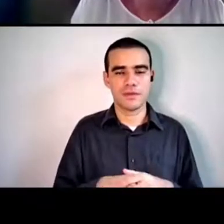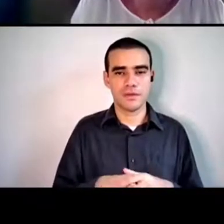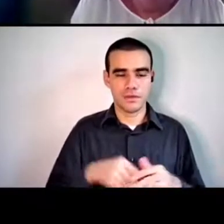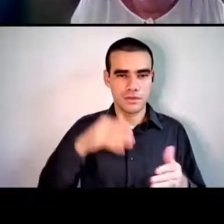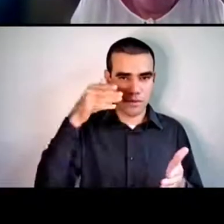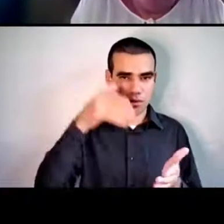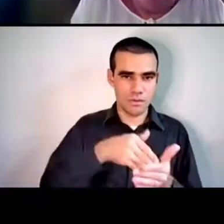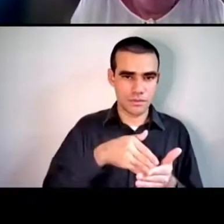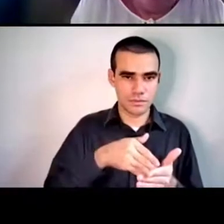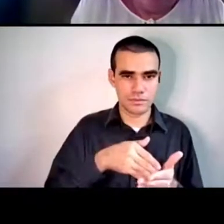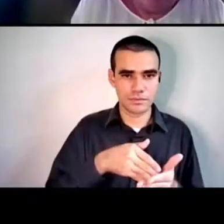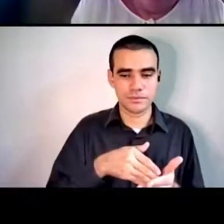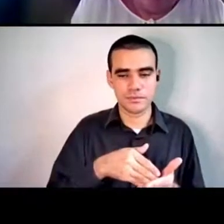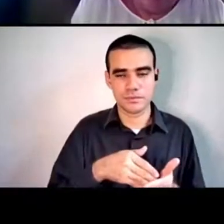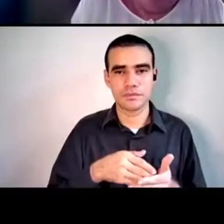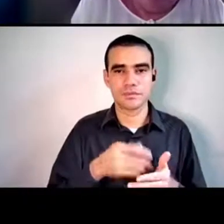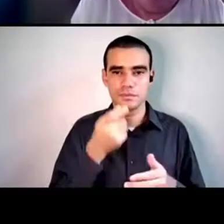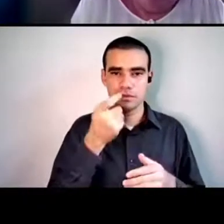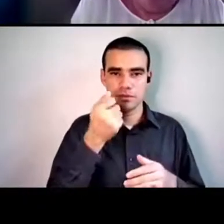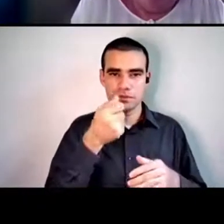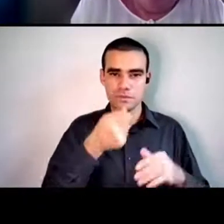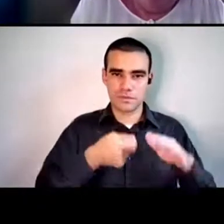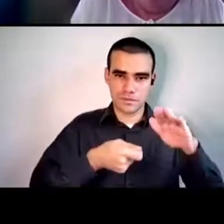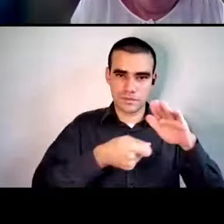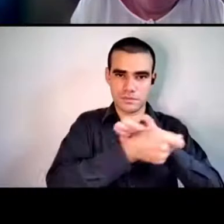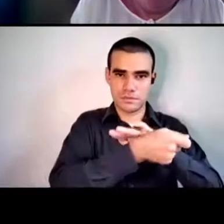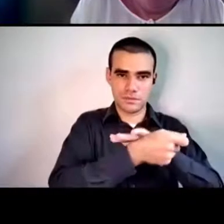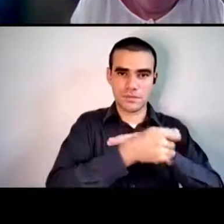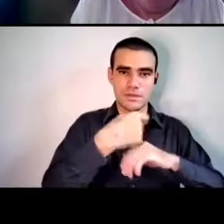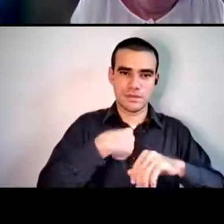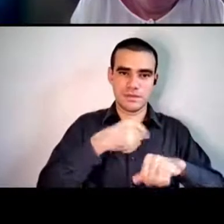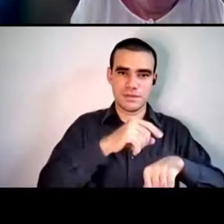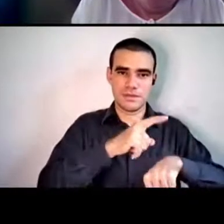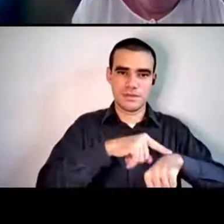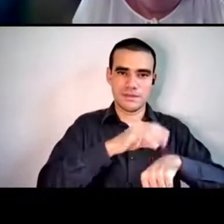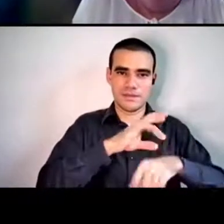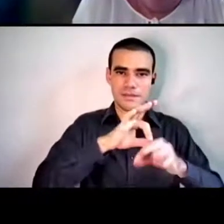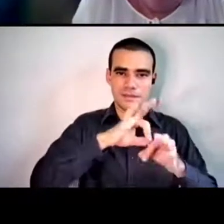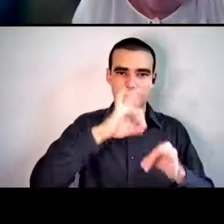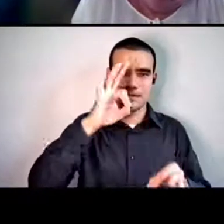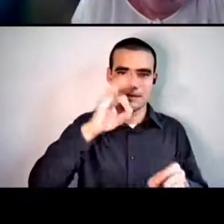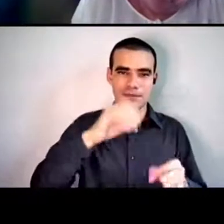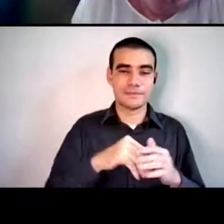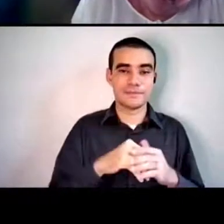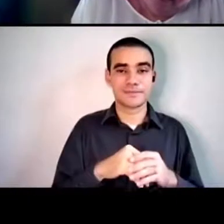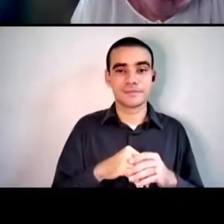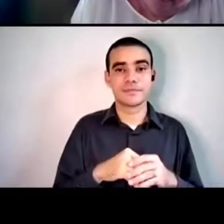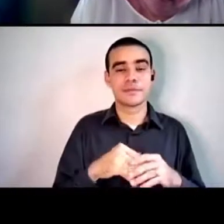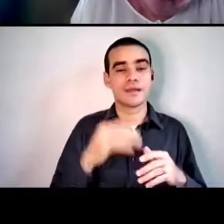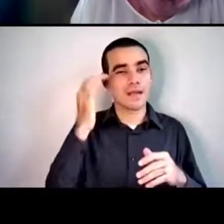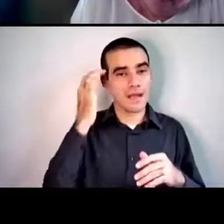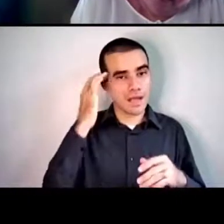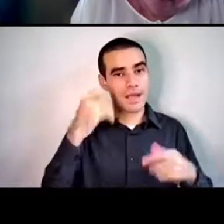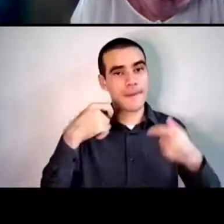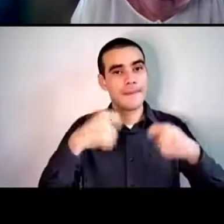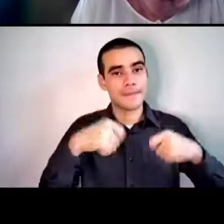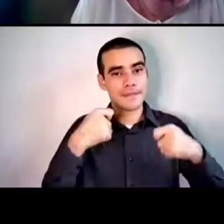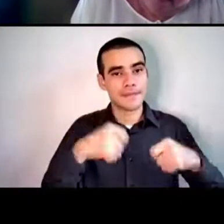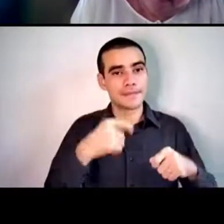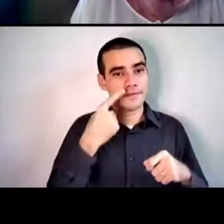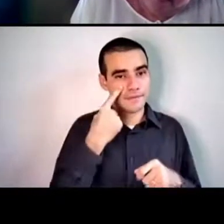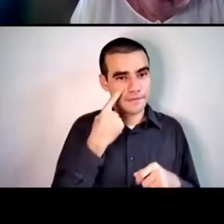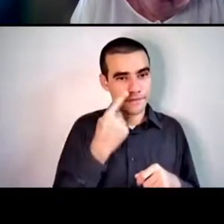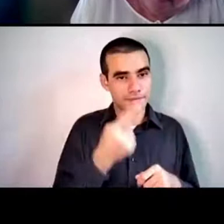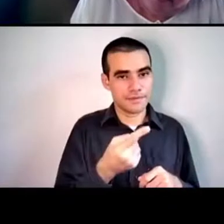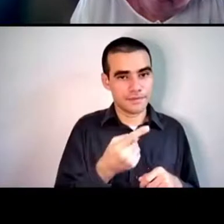To go to the last issue about financing, I'm going too long. I think we need to